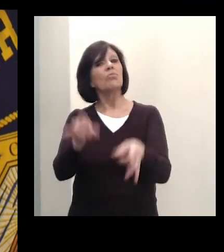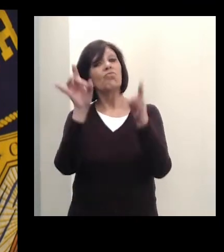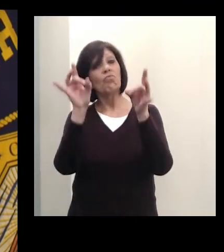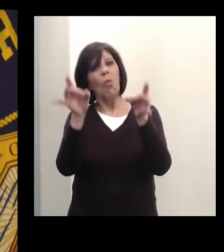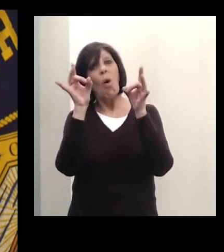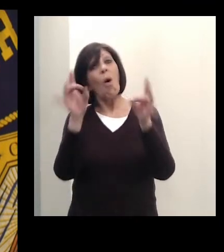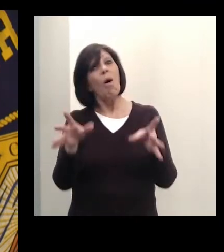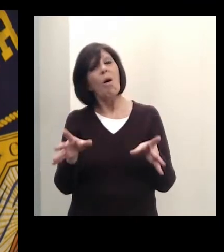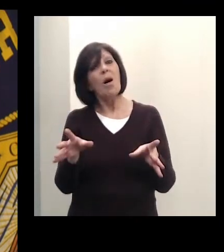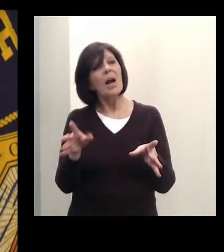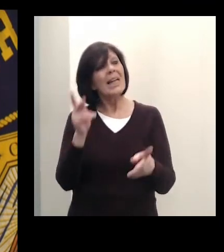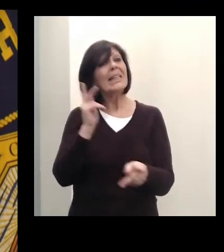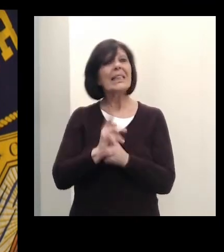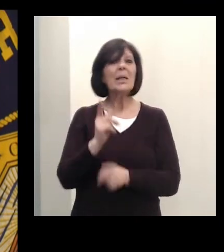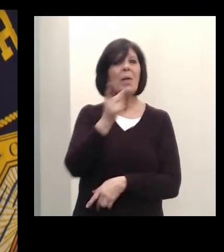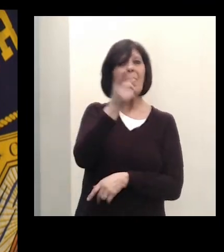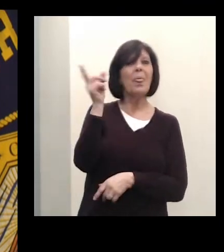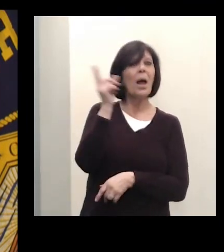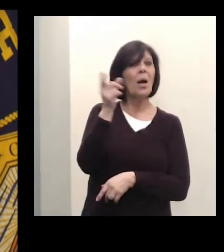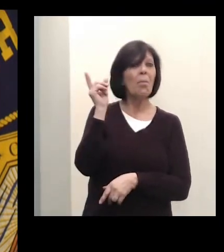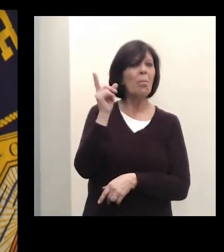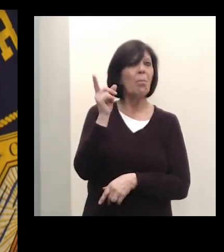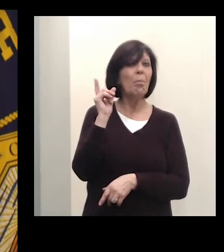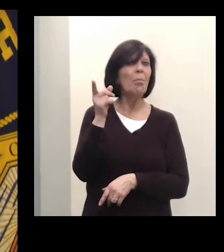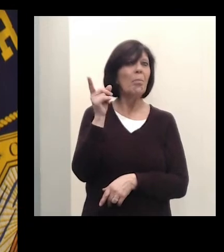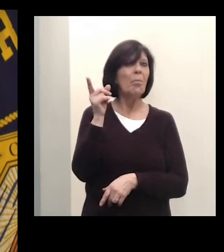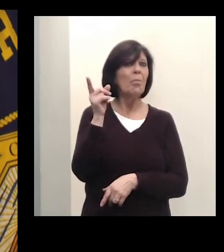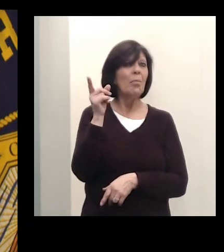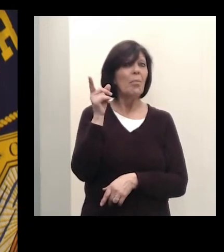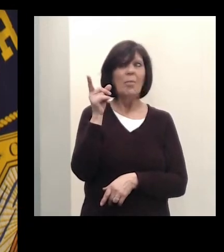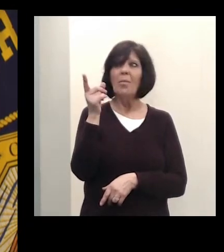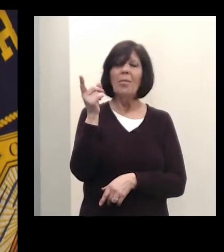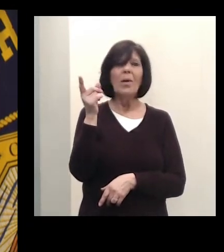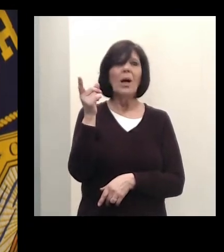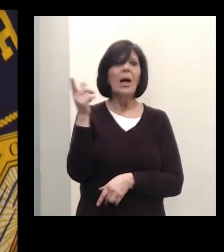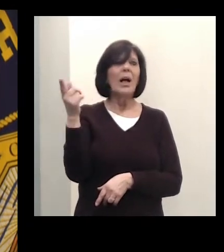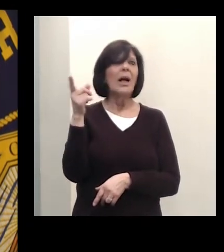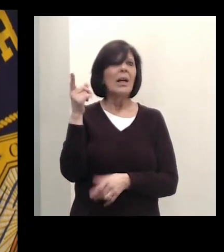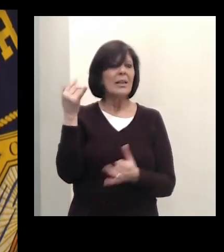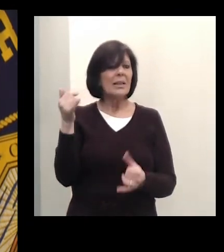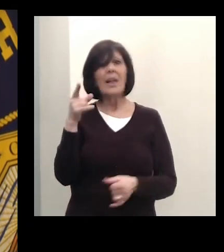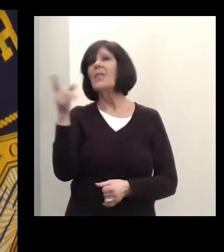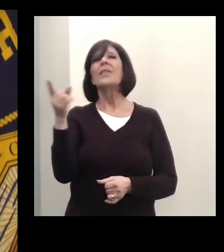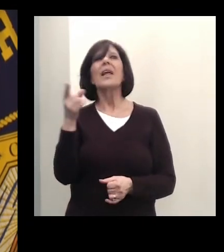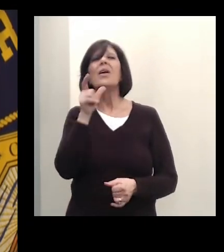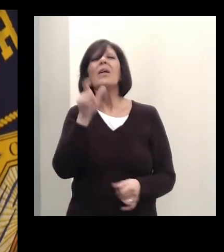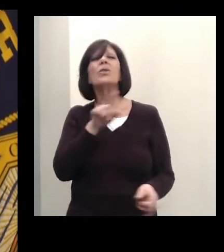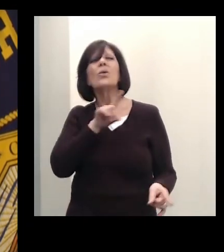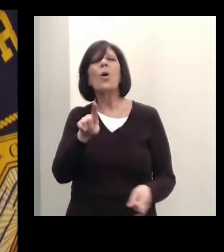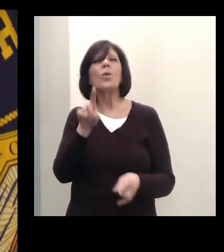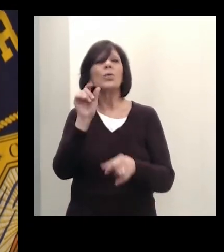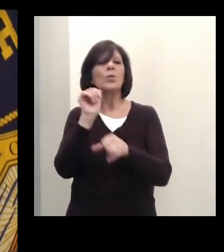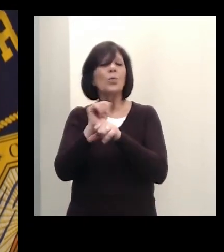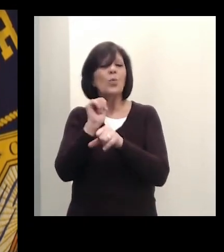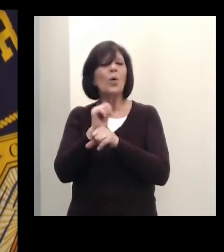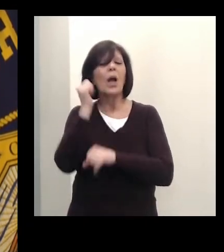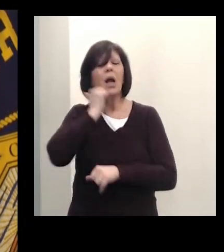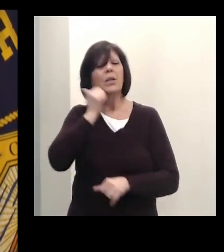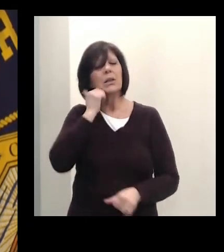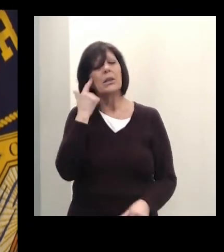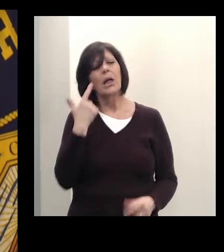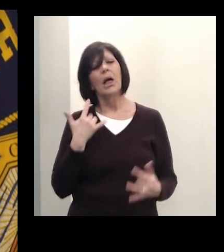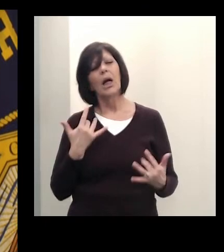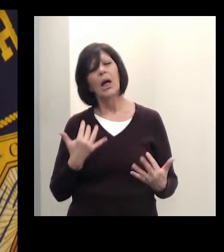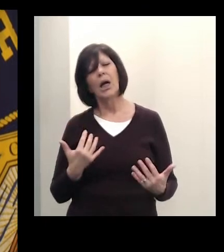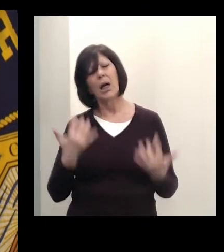keep them from understanding that they don't have to go in every day and see hundreds and hundreds of patients there for COVID. That's what